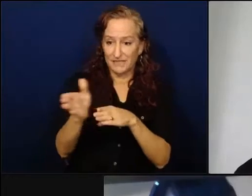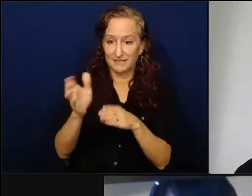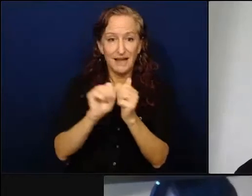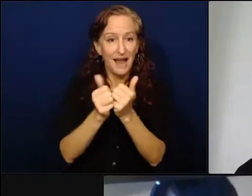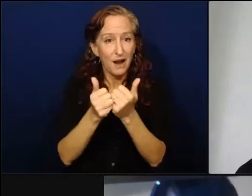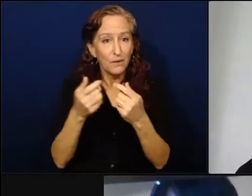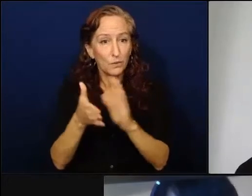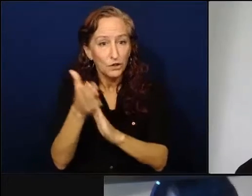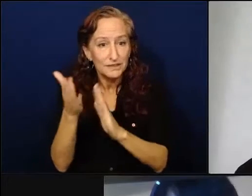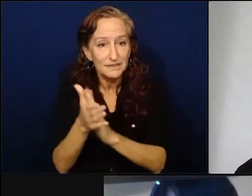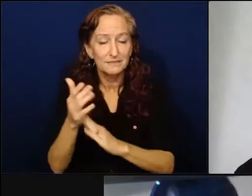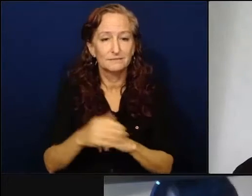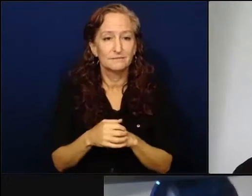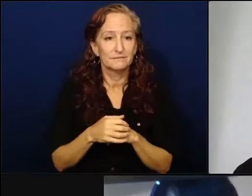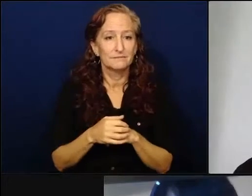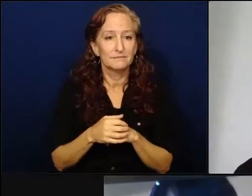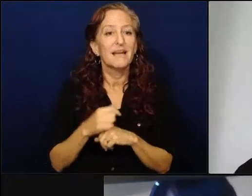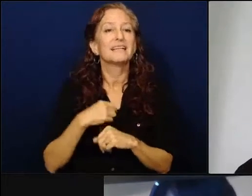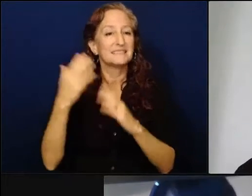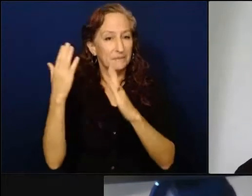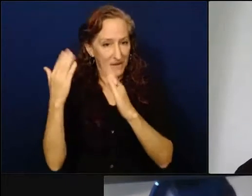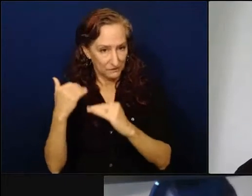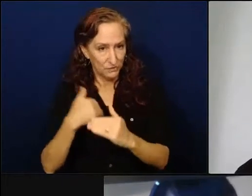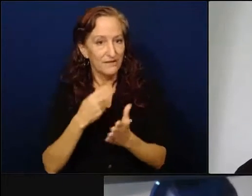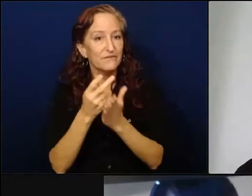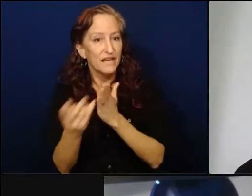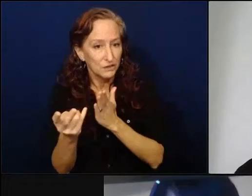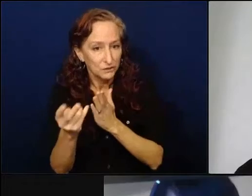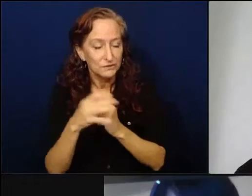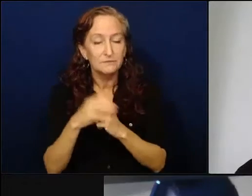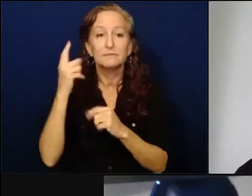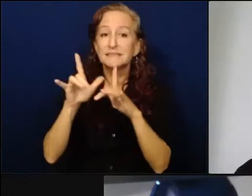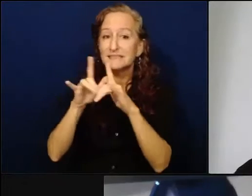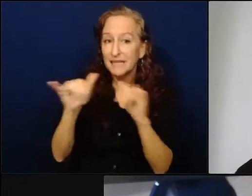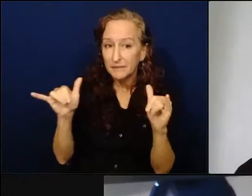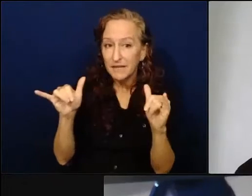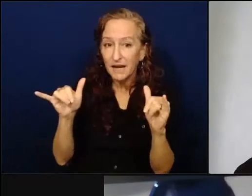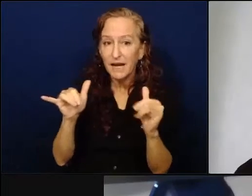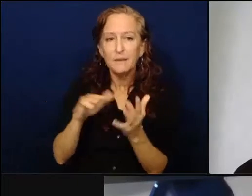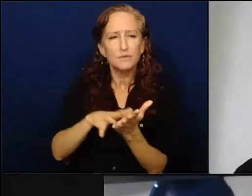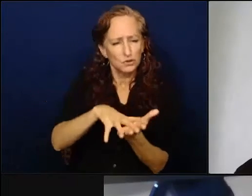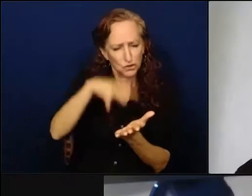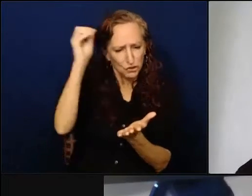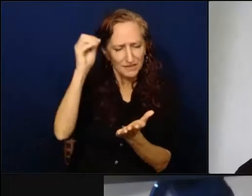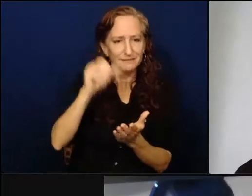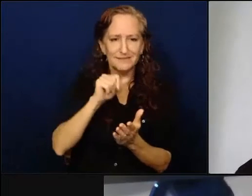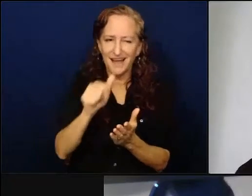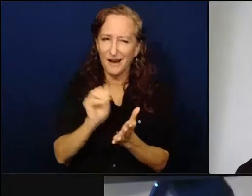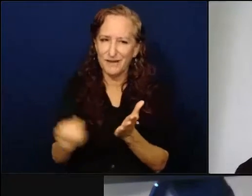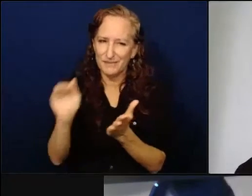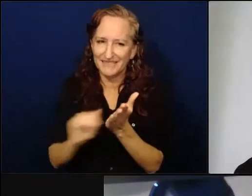I expect there to be failures, but at the same time, it's about learning from them and not repeating the same